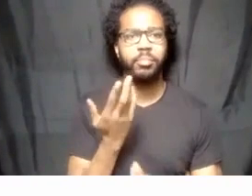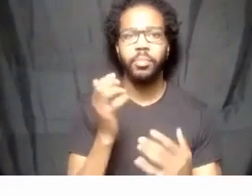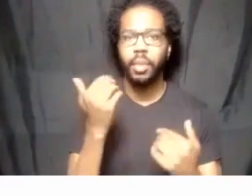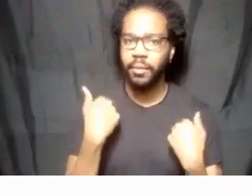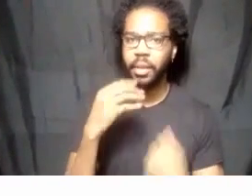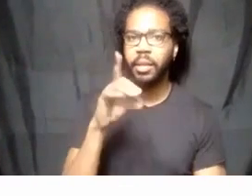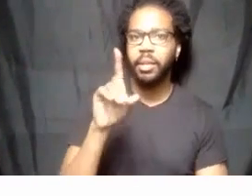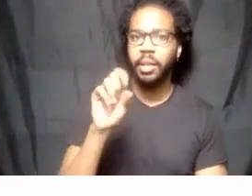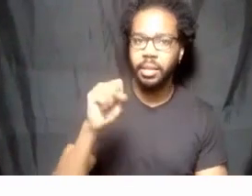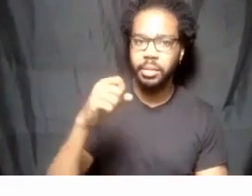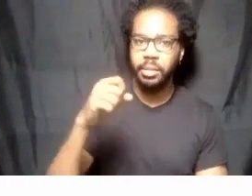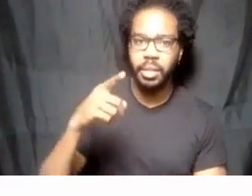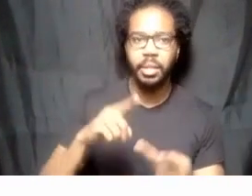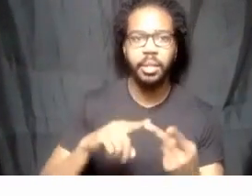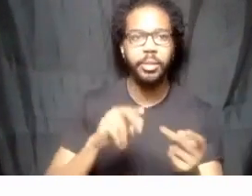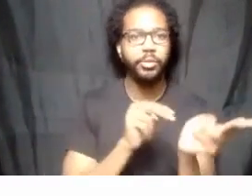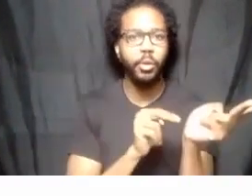DSPs, nurses,